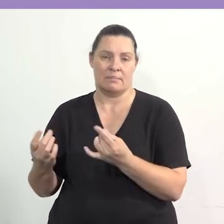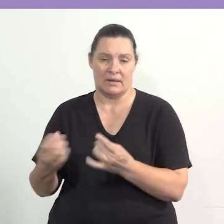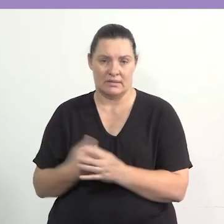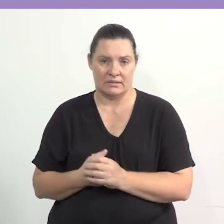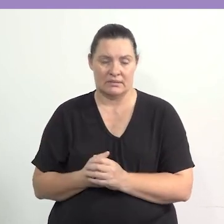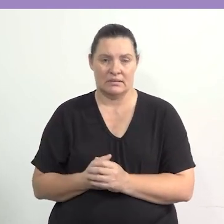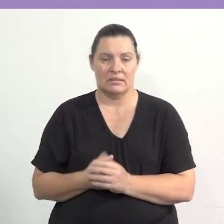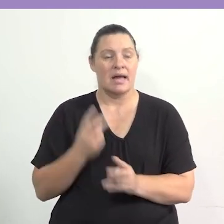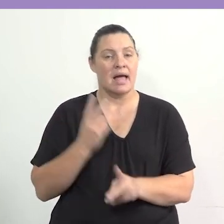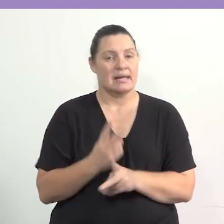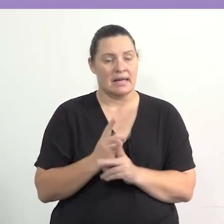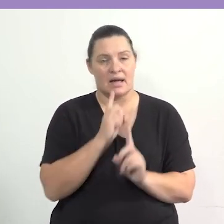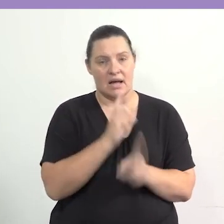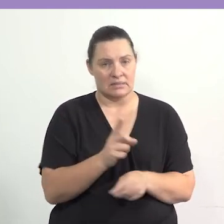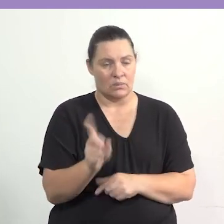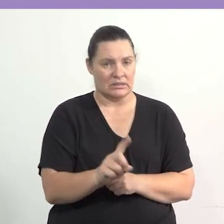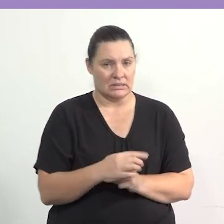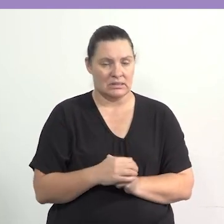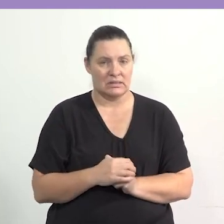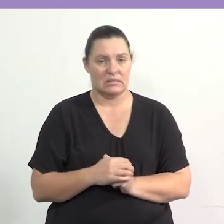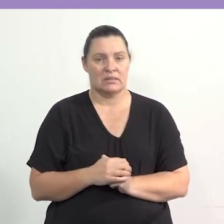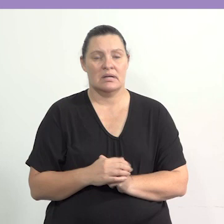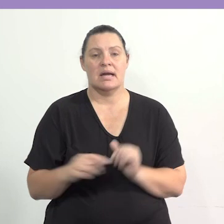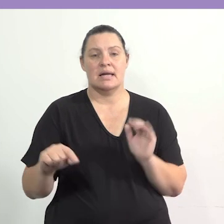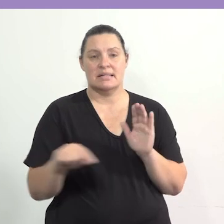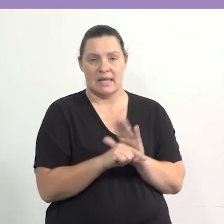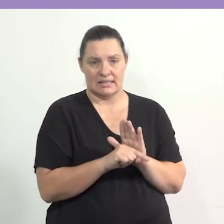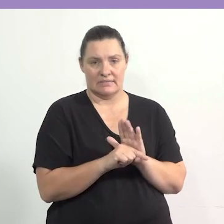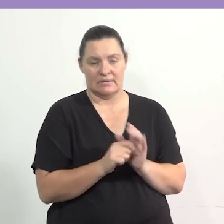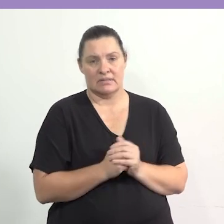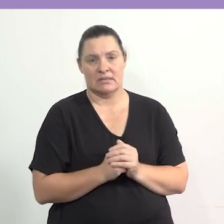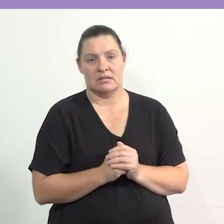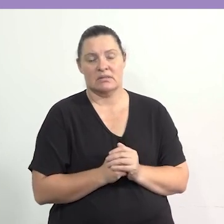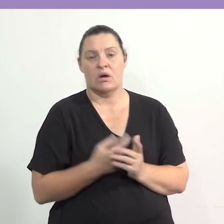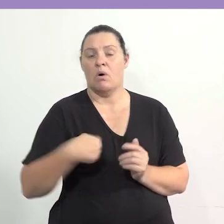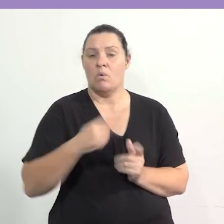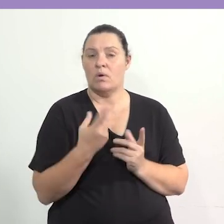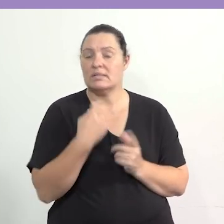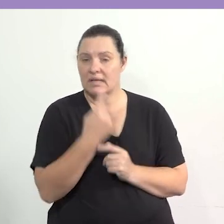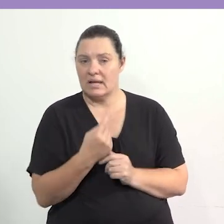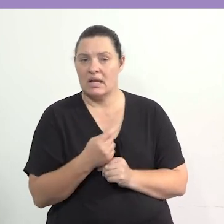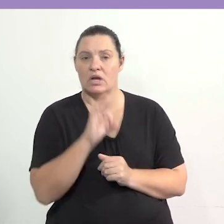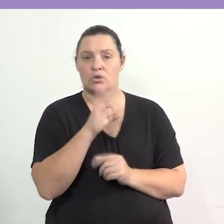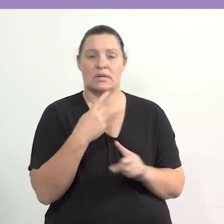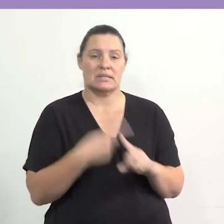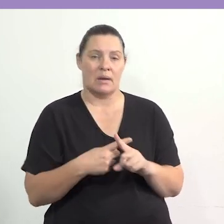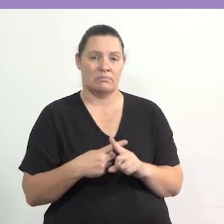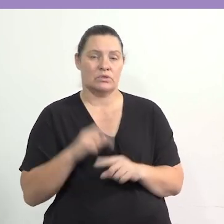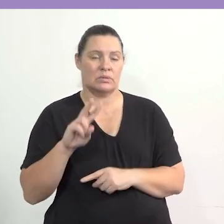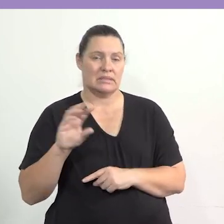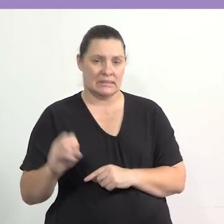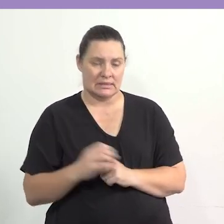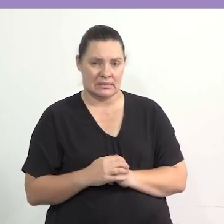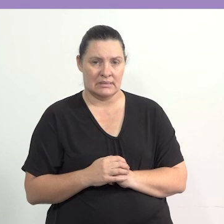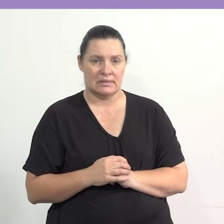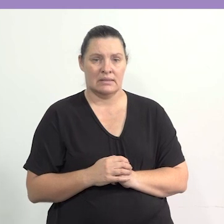number. Again, our answer is going to be a negative. Then we are just going to say 3 multiplied by